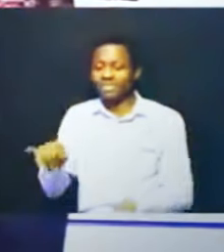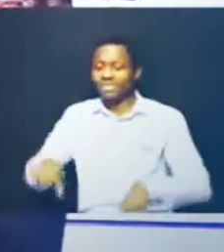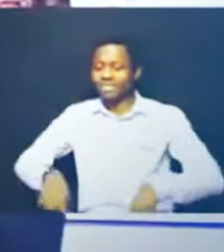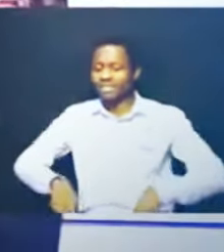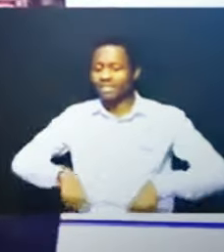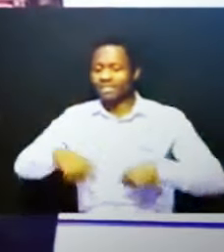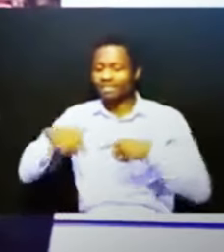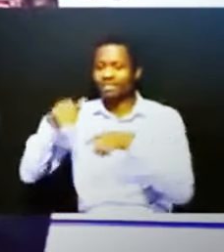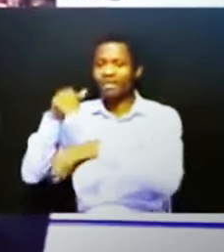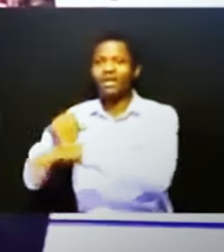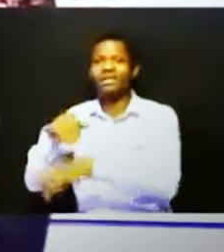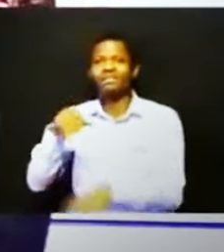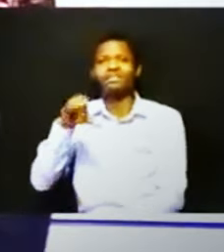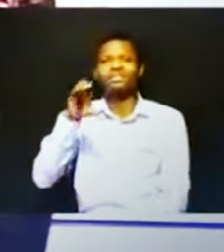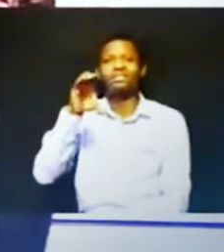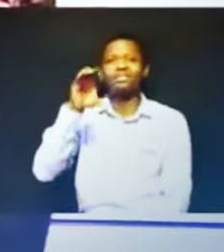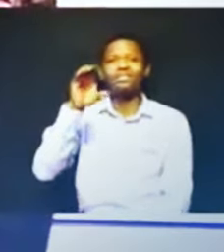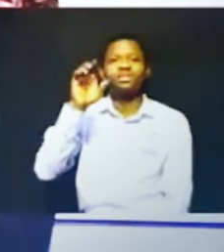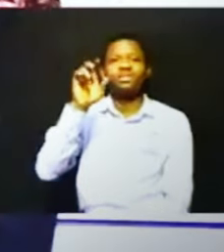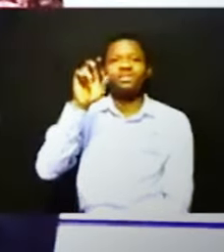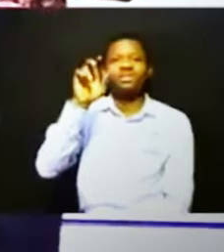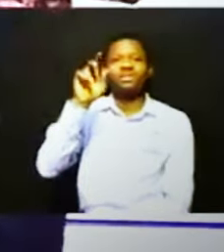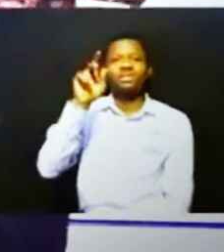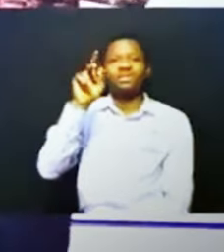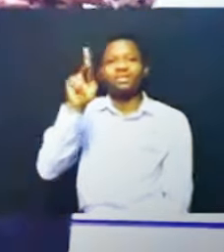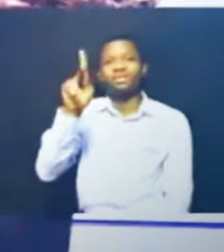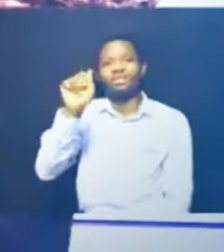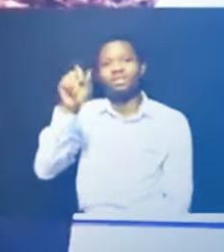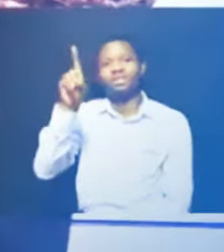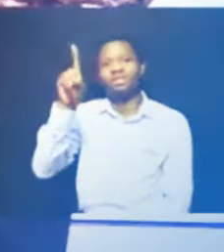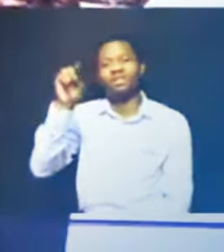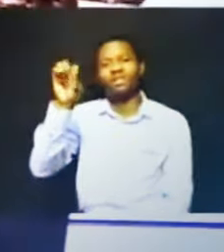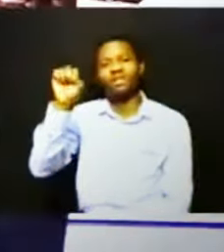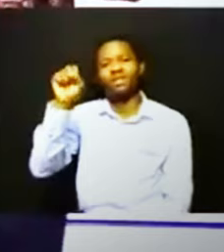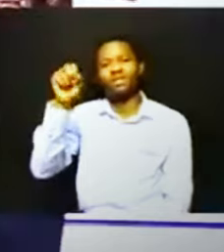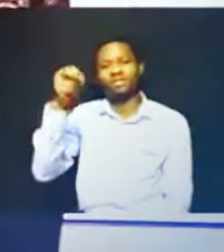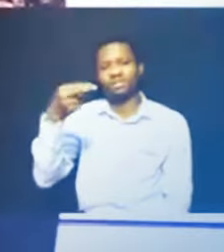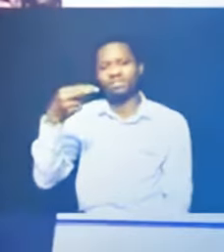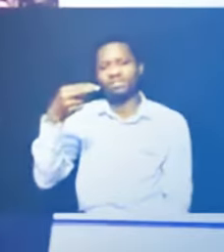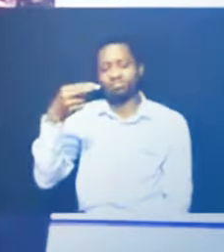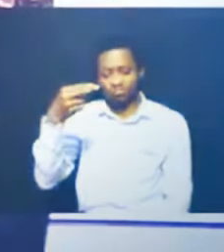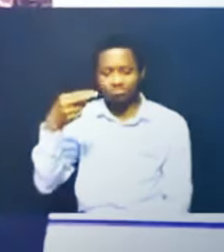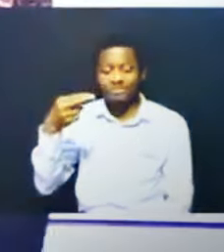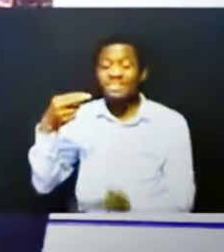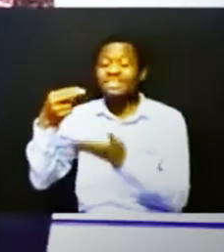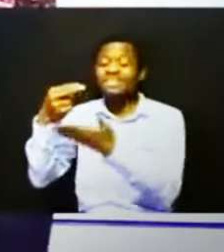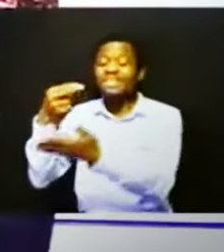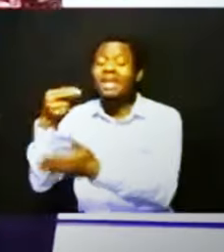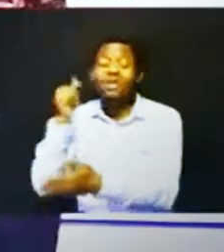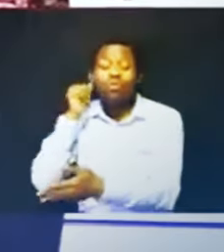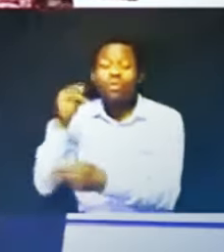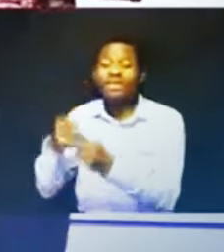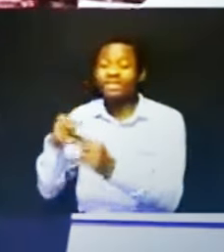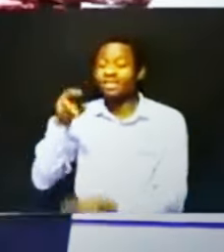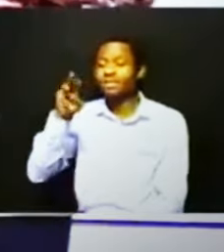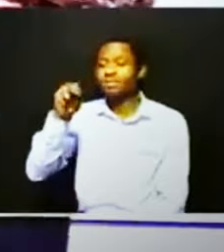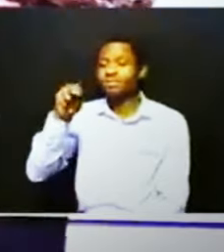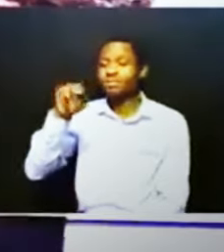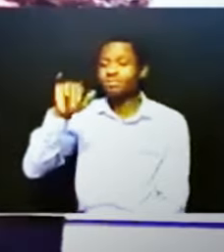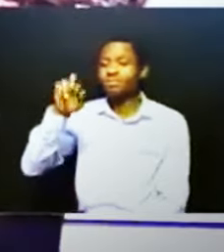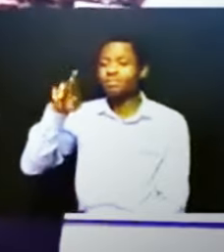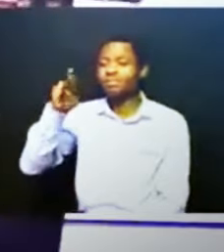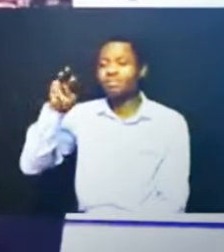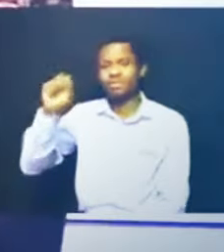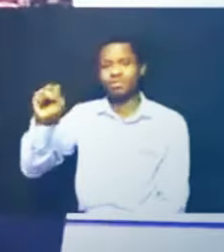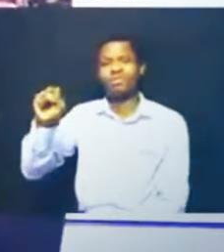Then Miriam died and was buried. Israel fomunyina eba sing sreso bosomia edikan no mu na